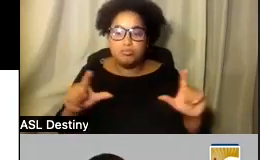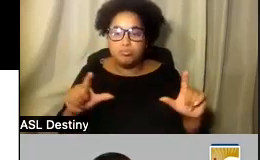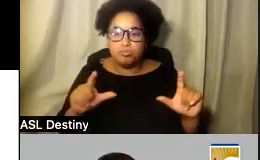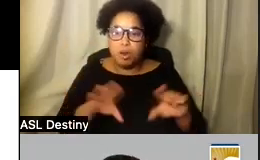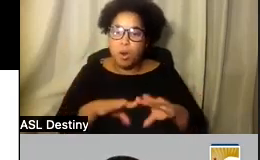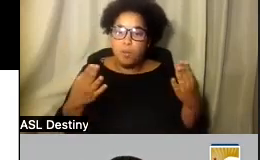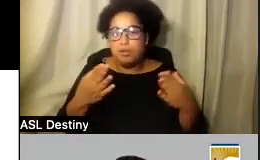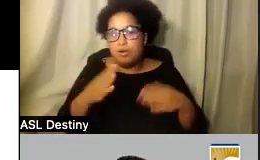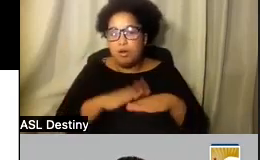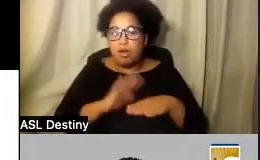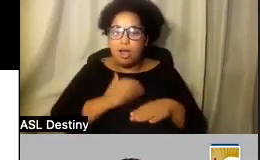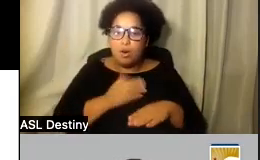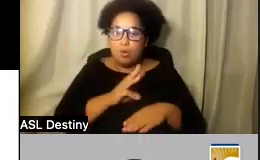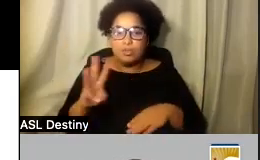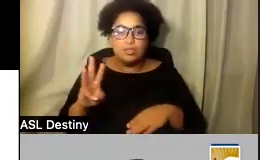ahead and go to the next page.